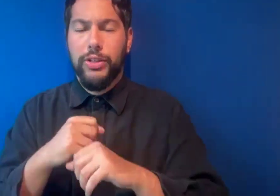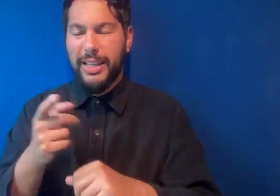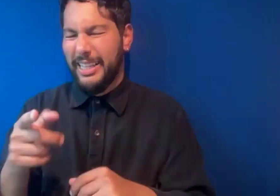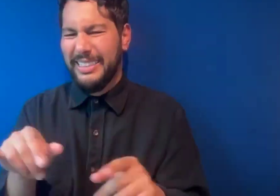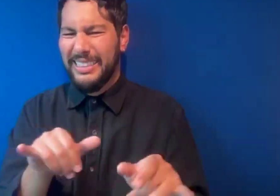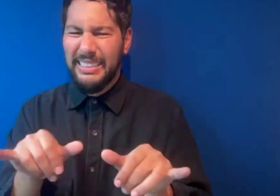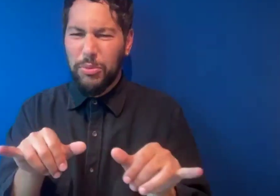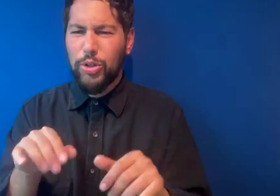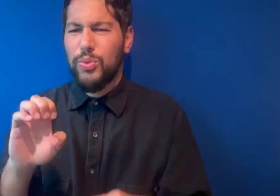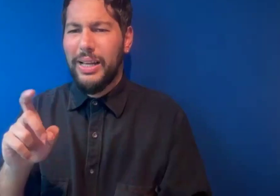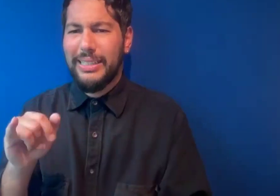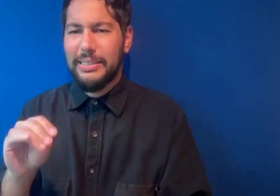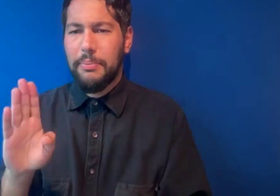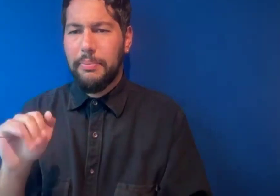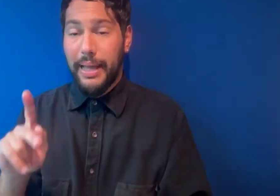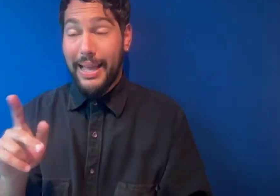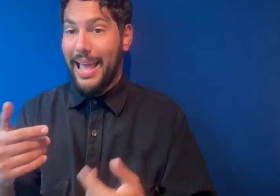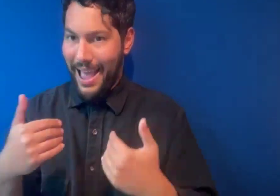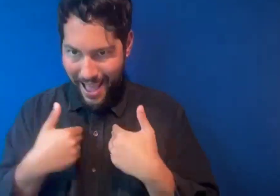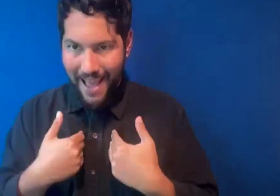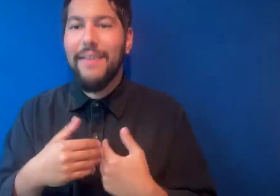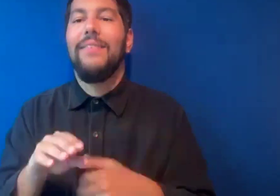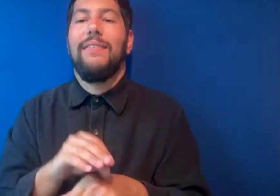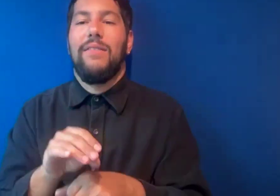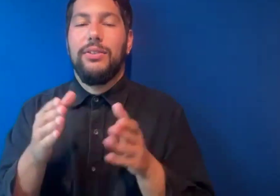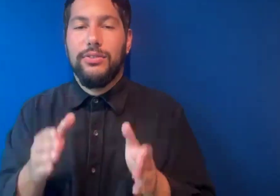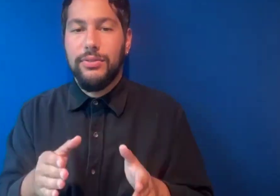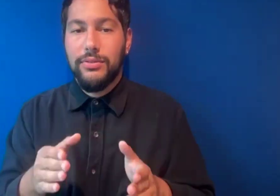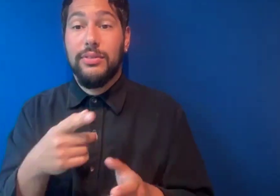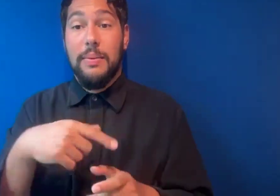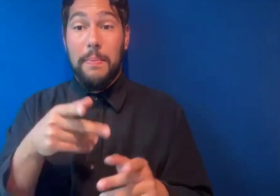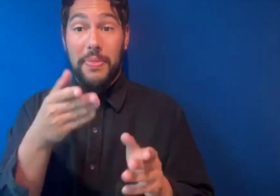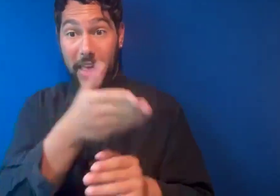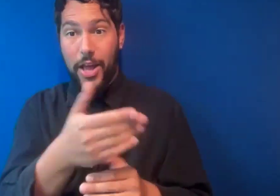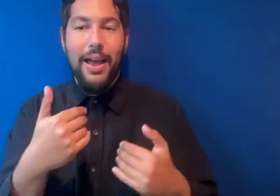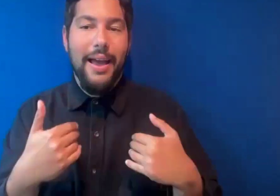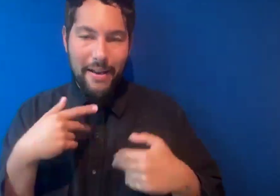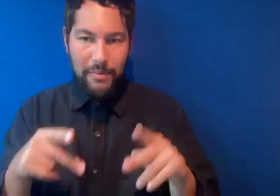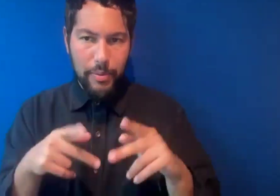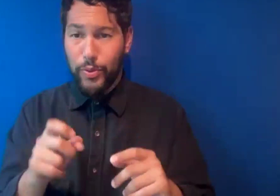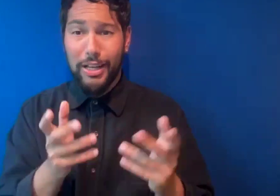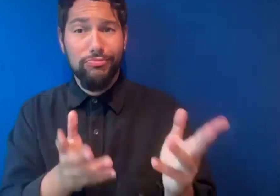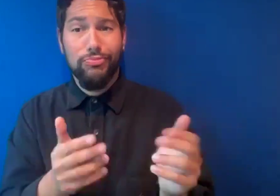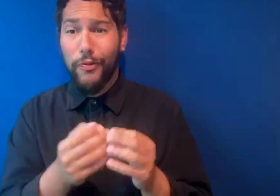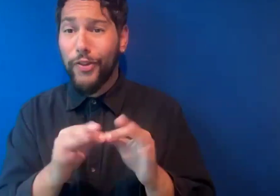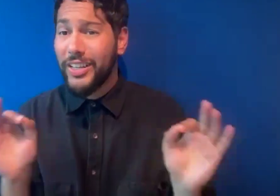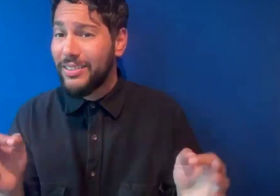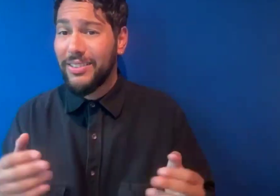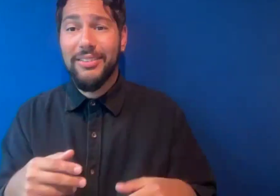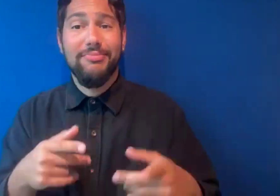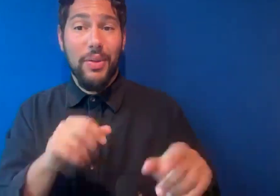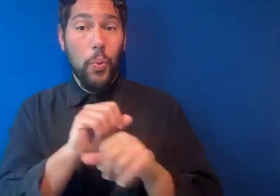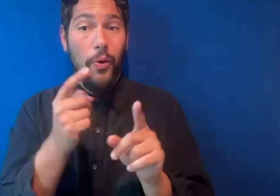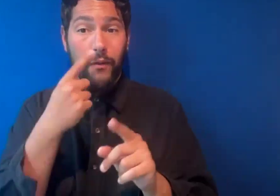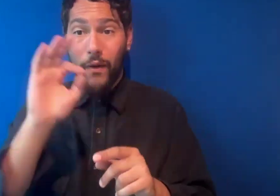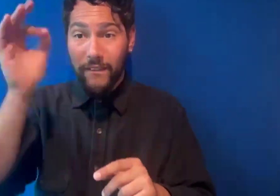EXIM Bank in having advisors. There's people there who you can talk to for free. They work for the federal government